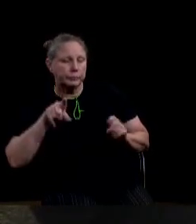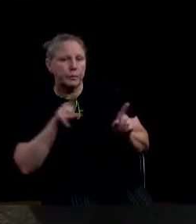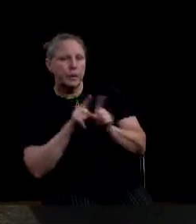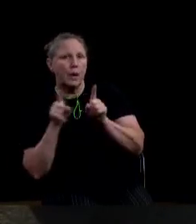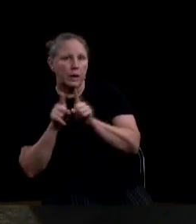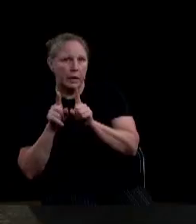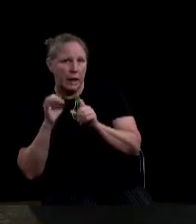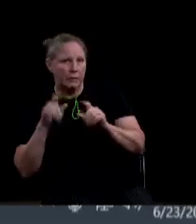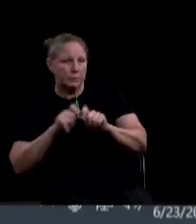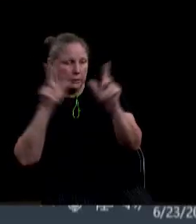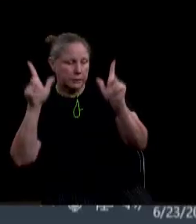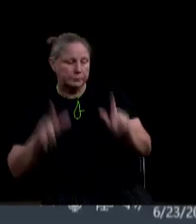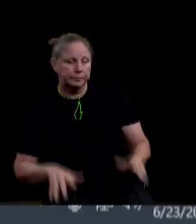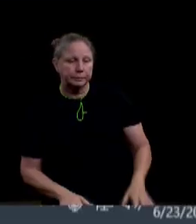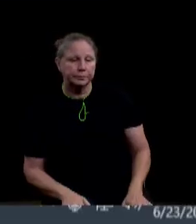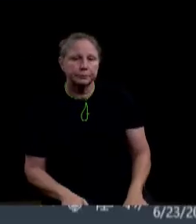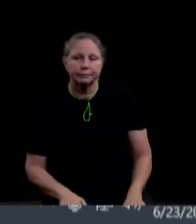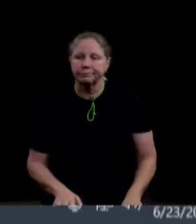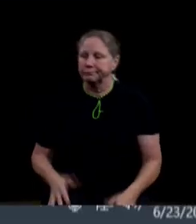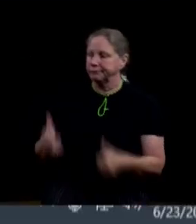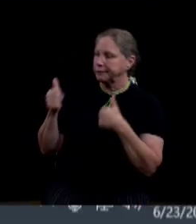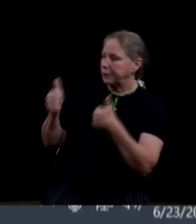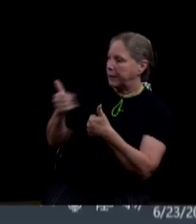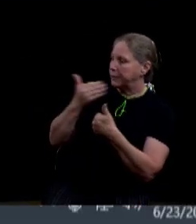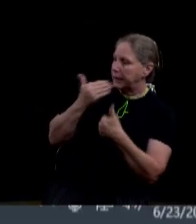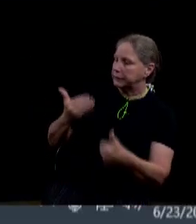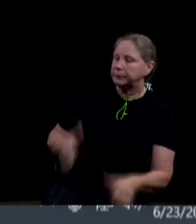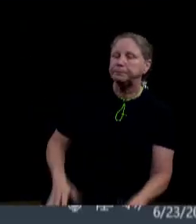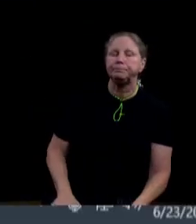Bradley. Any further discussion?